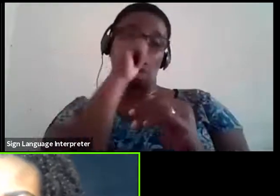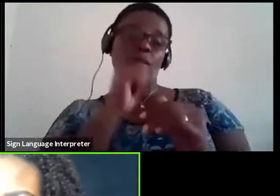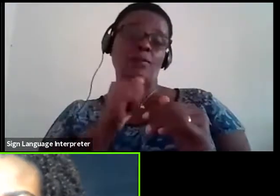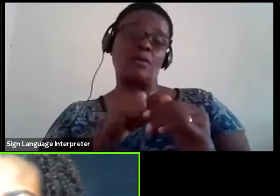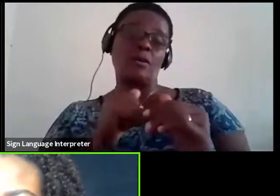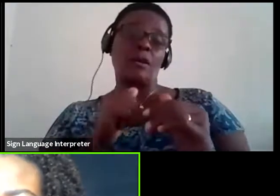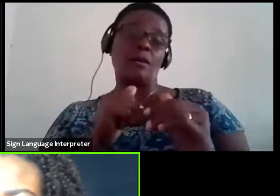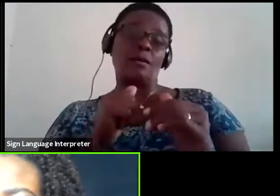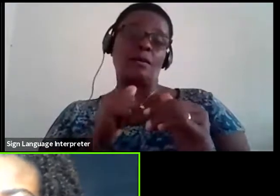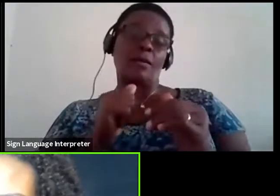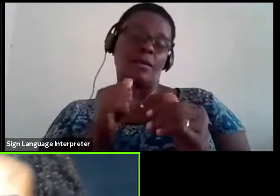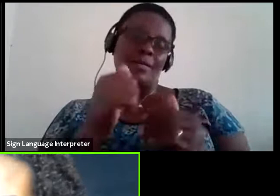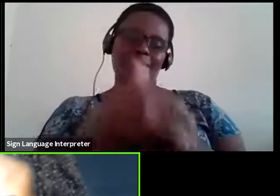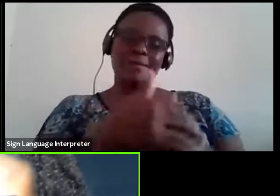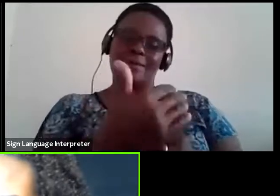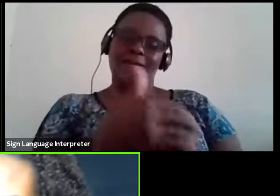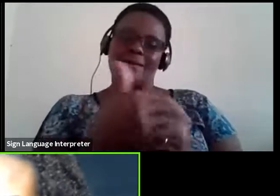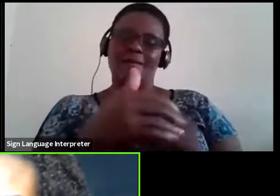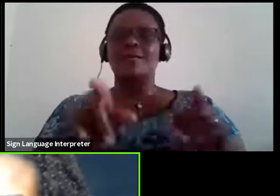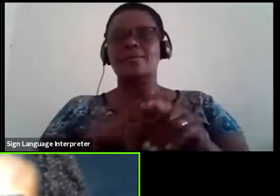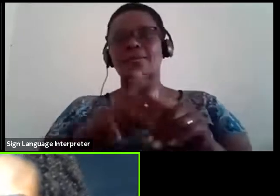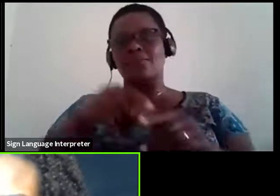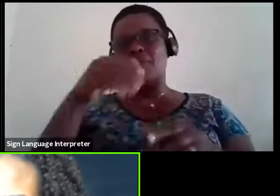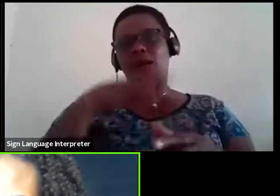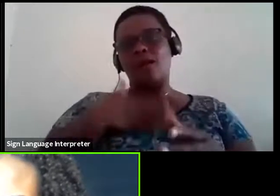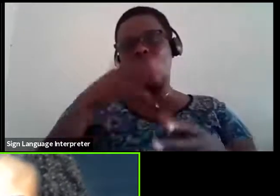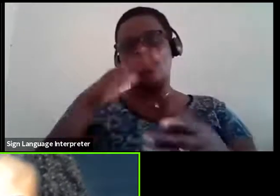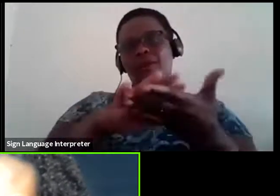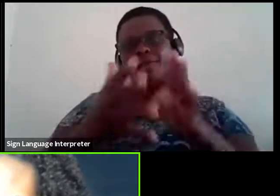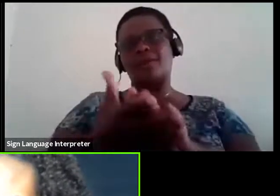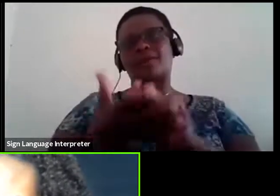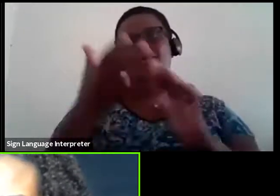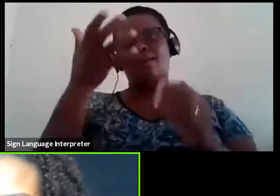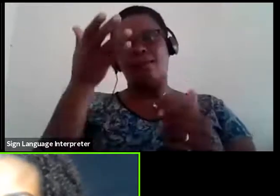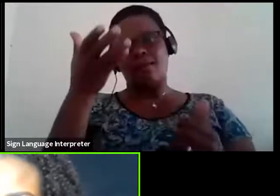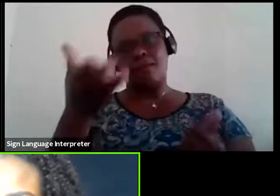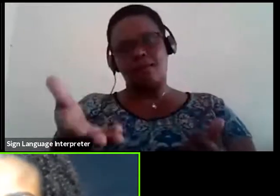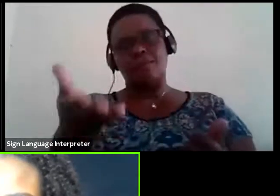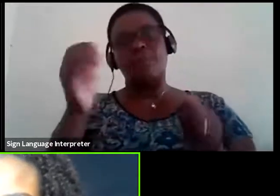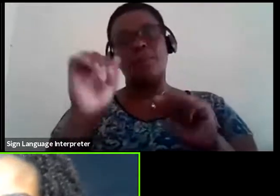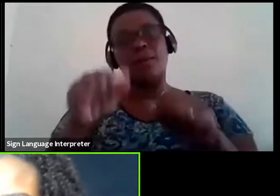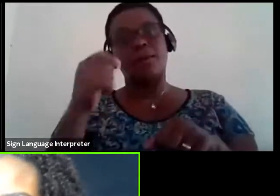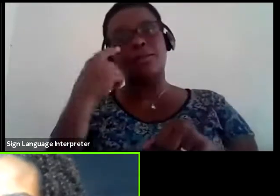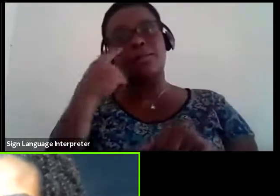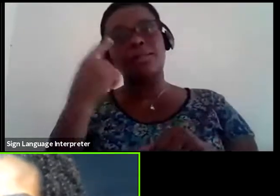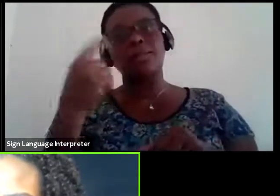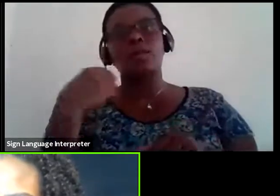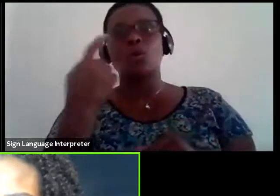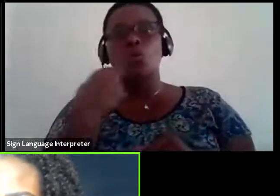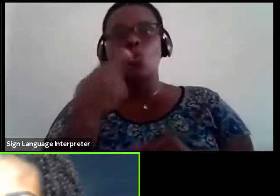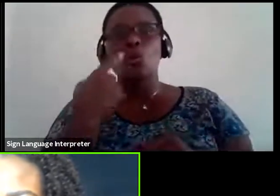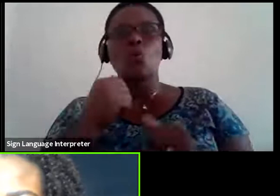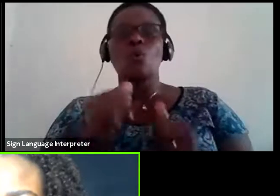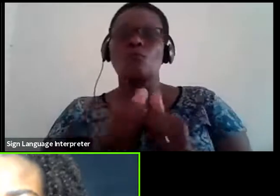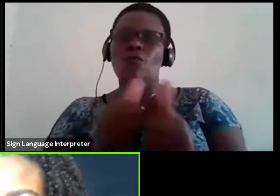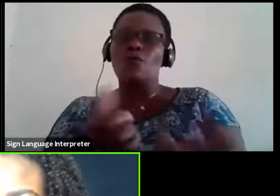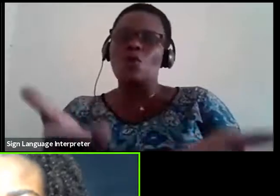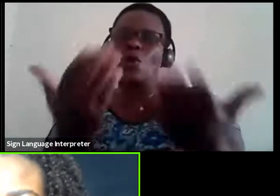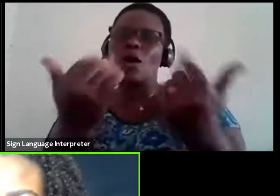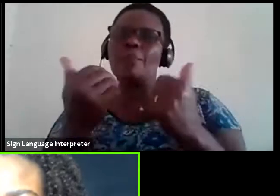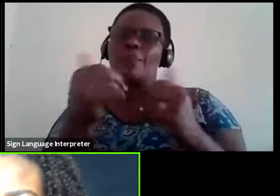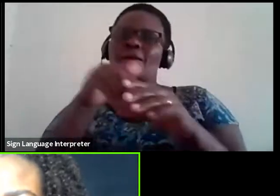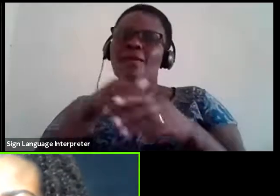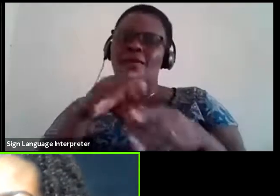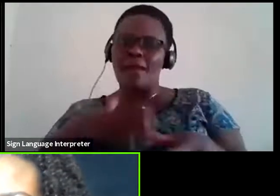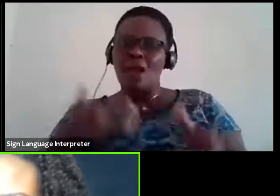then search further to see who is based in Zambia that can follow up this case firsthand. So